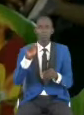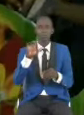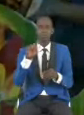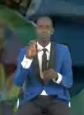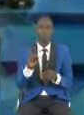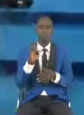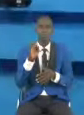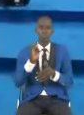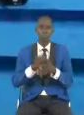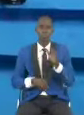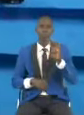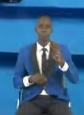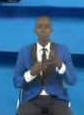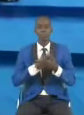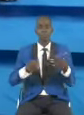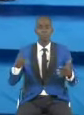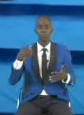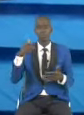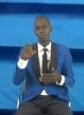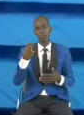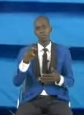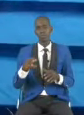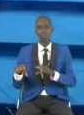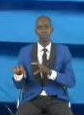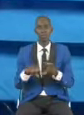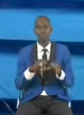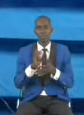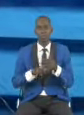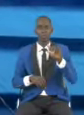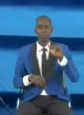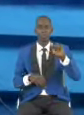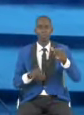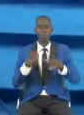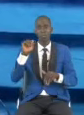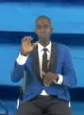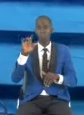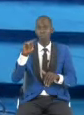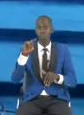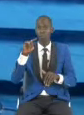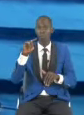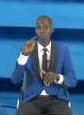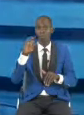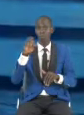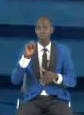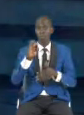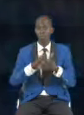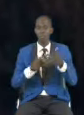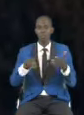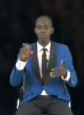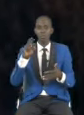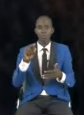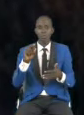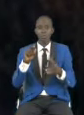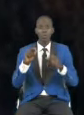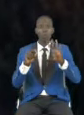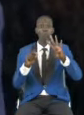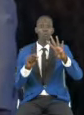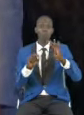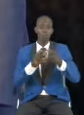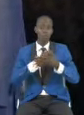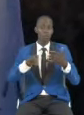from verse 12. It says, neither is there salvation in any other, for there